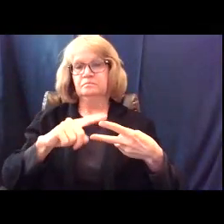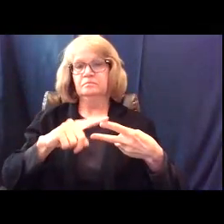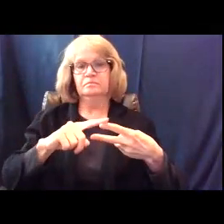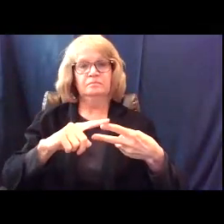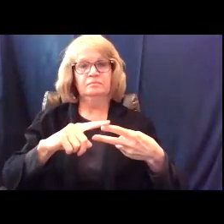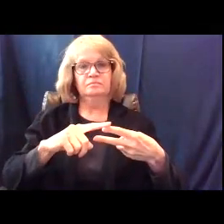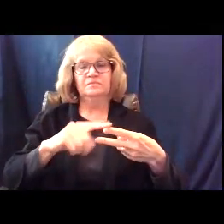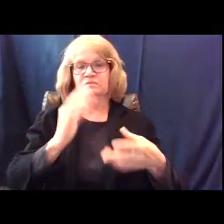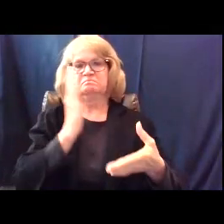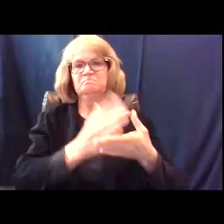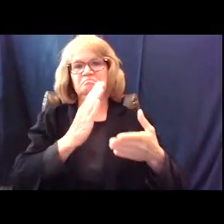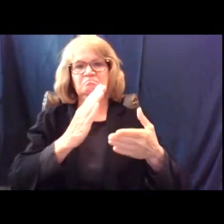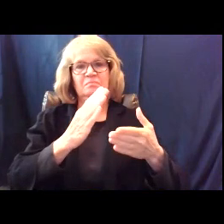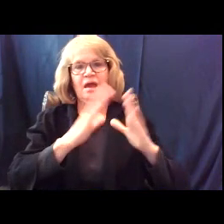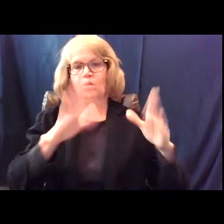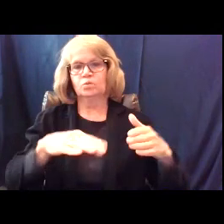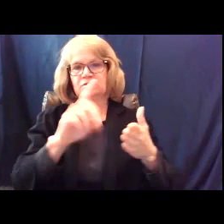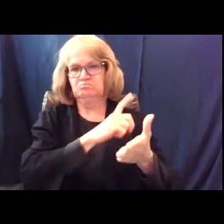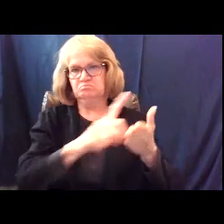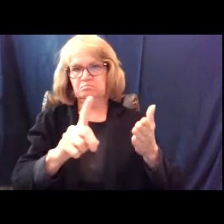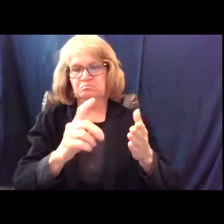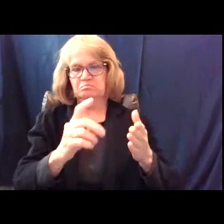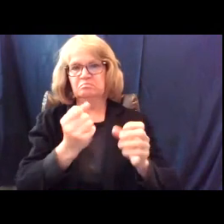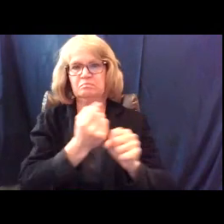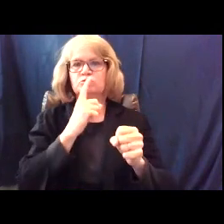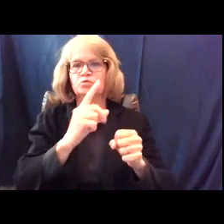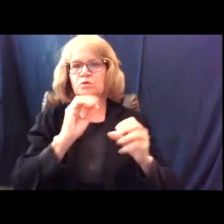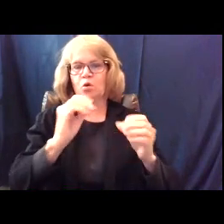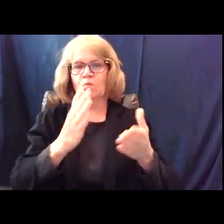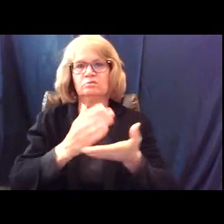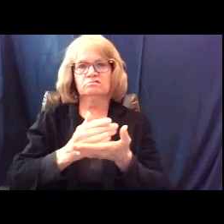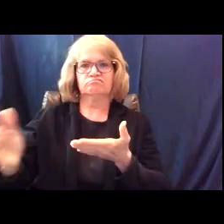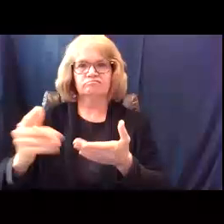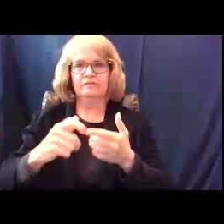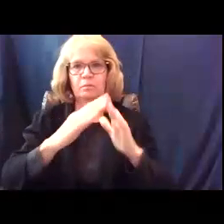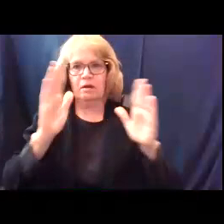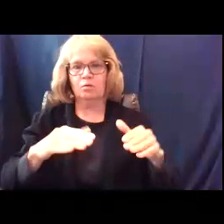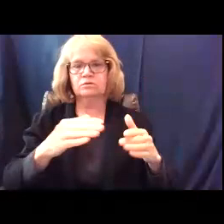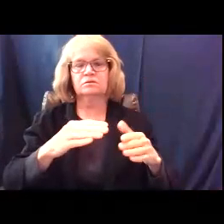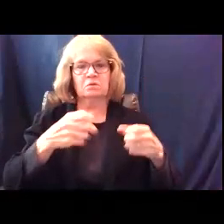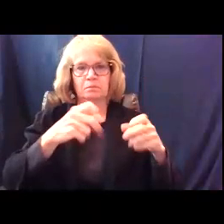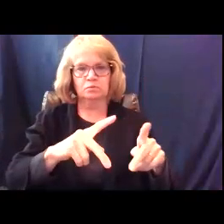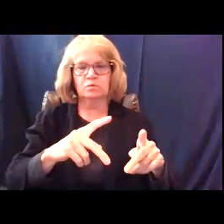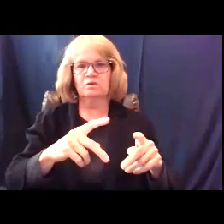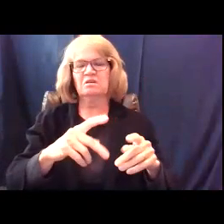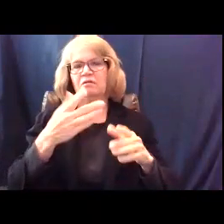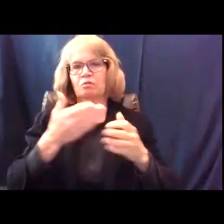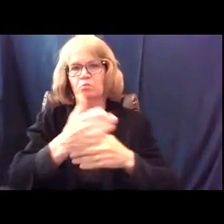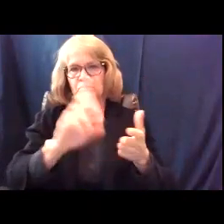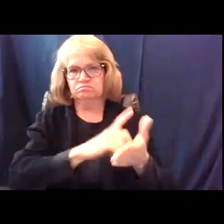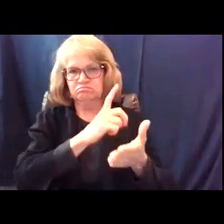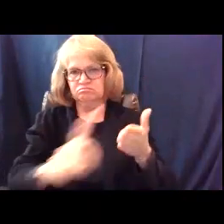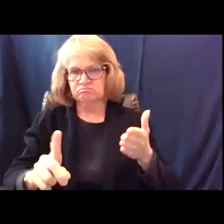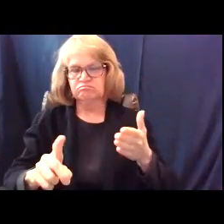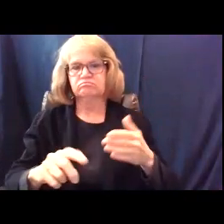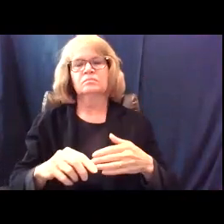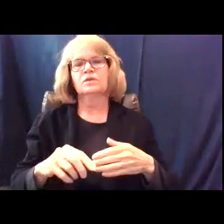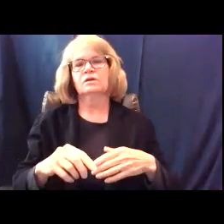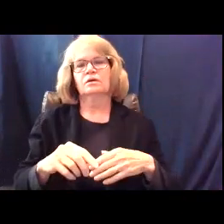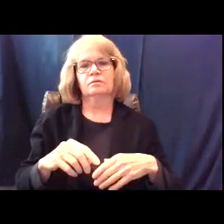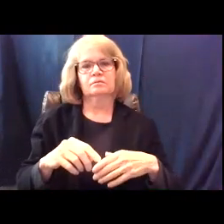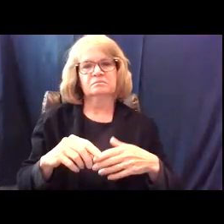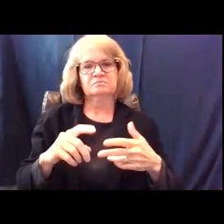housing discrimination, making sure that no one is kept out of housing opportunities through discriminatory acts and policies and practices.